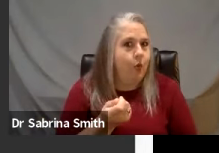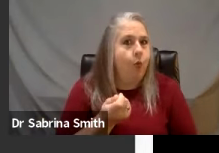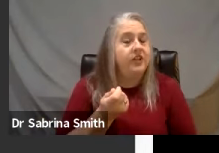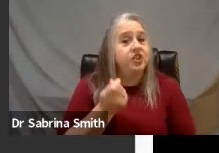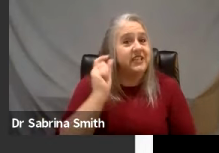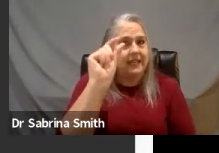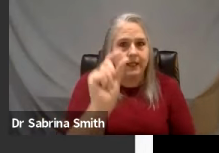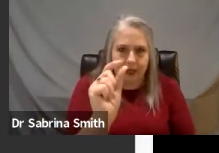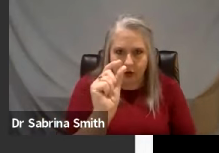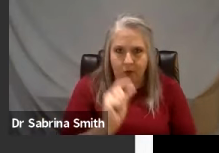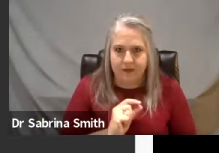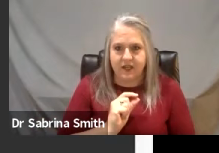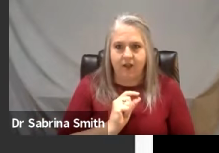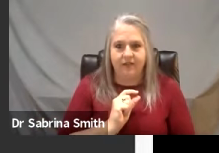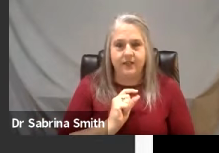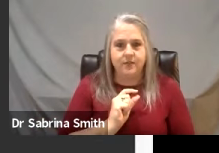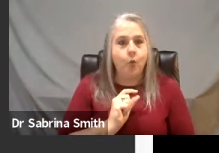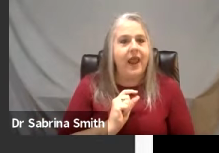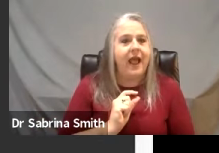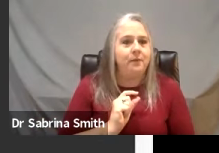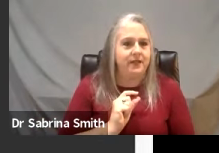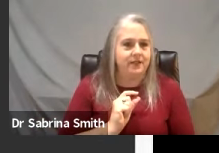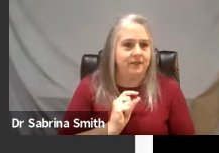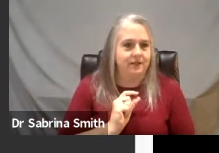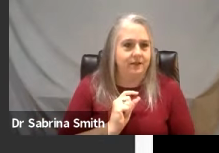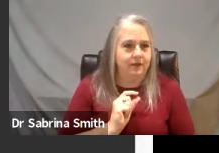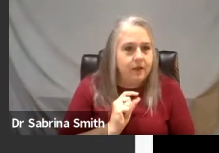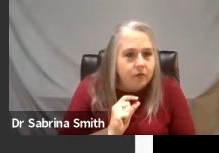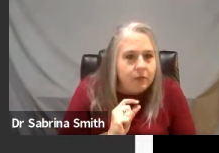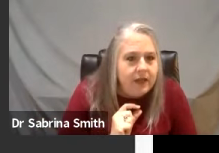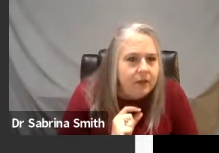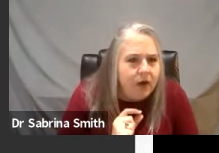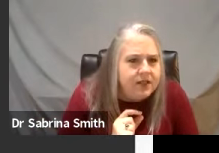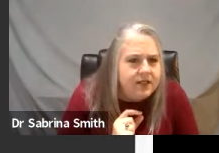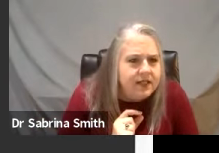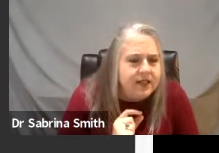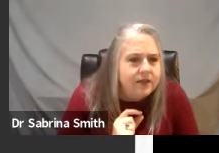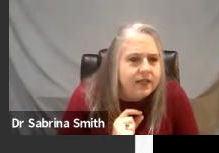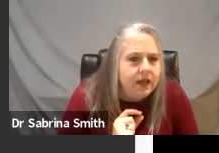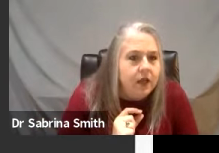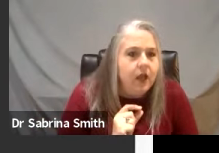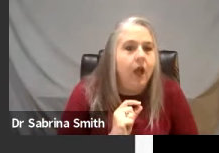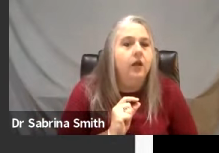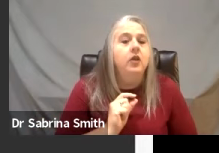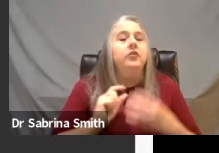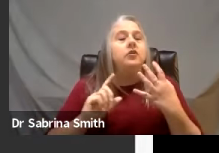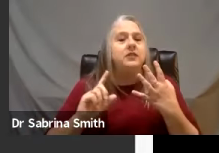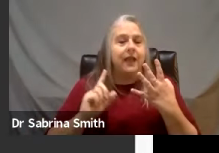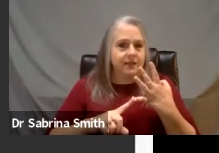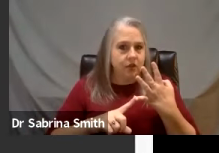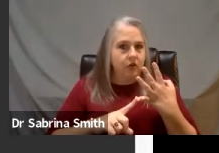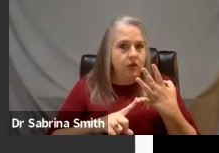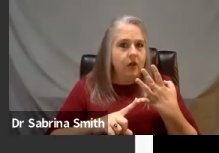then when she did get her moments of confidence, what happened? Repeating the processing styles again.